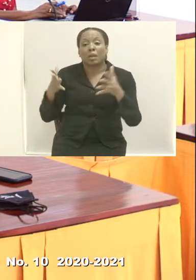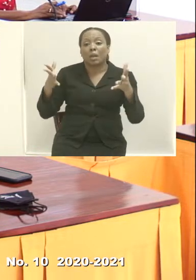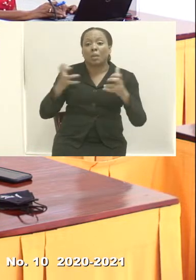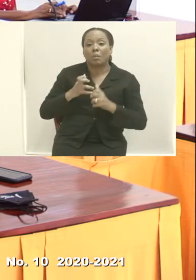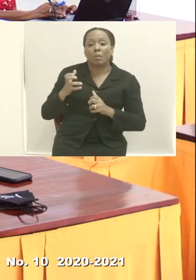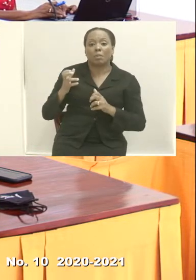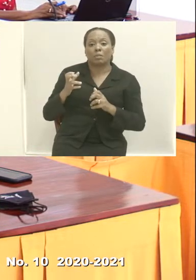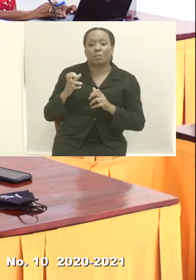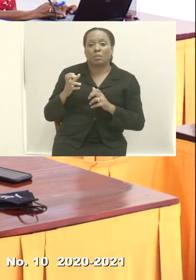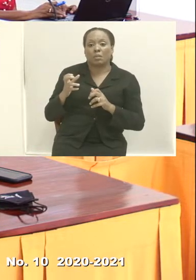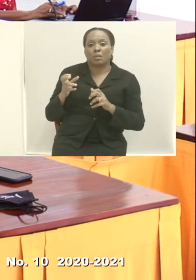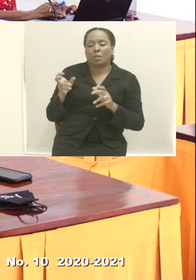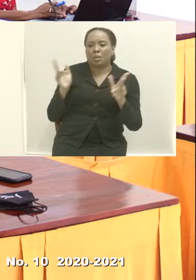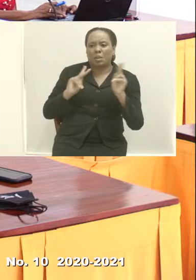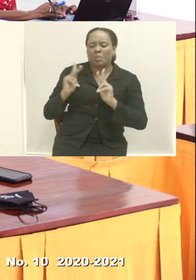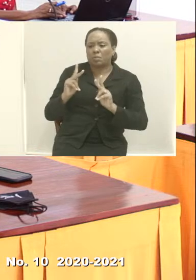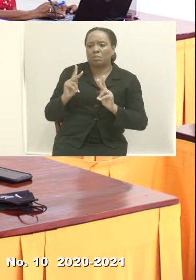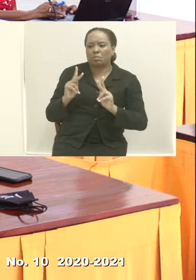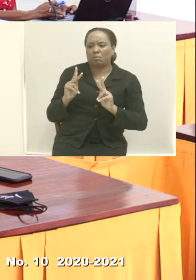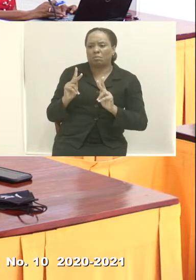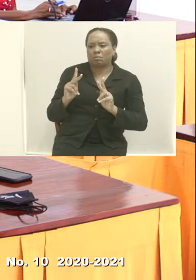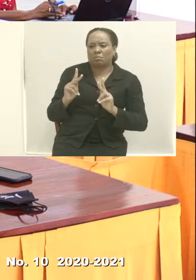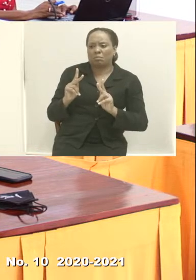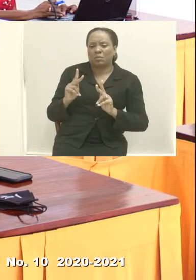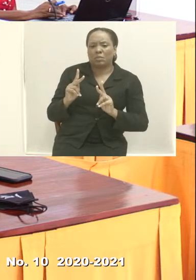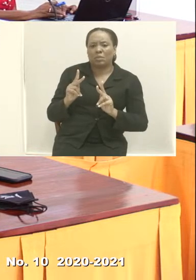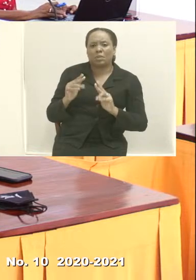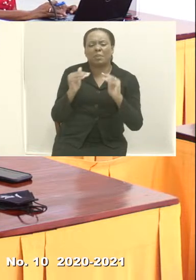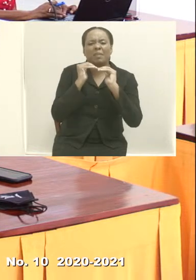abused. And just to give you an example,